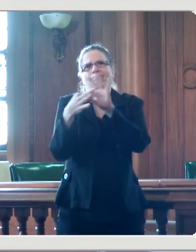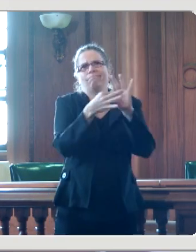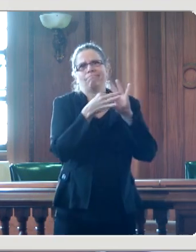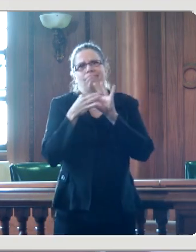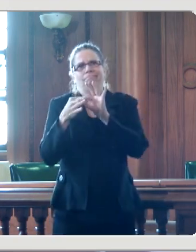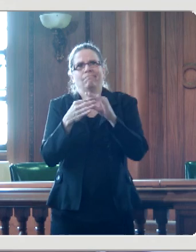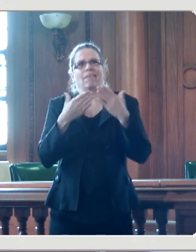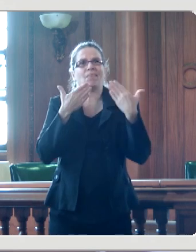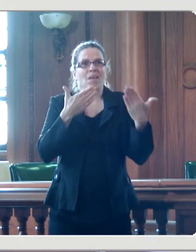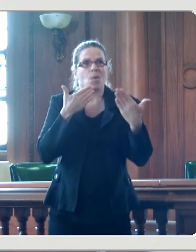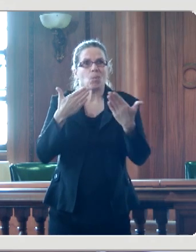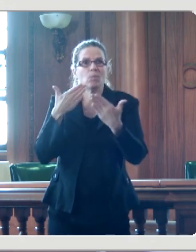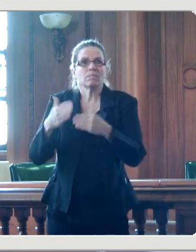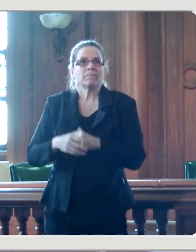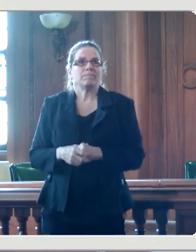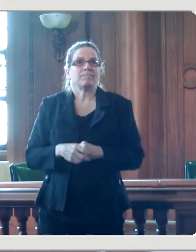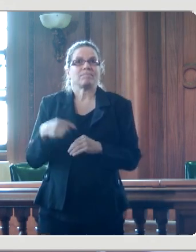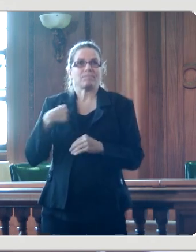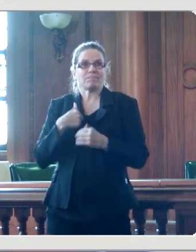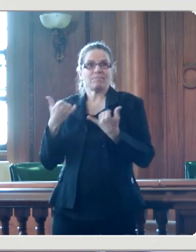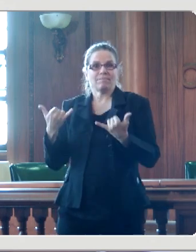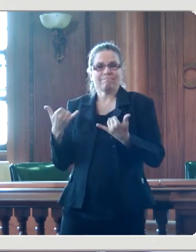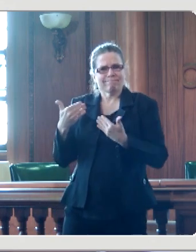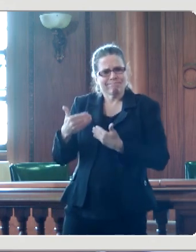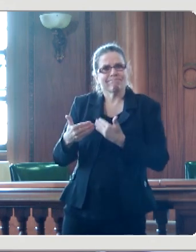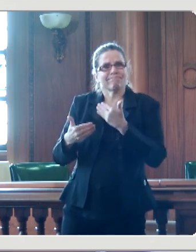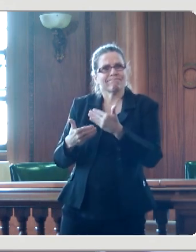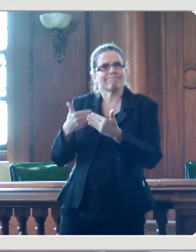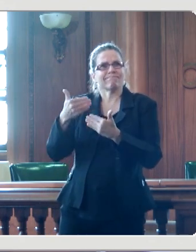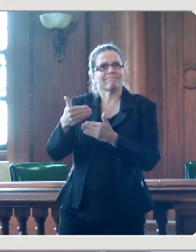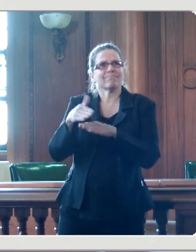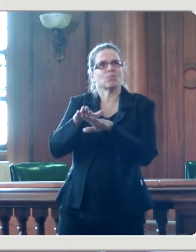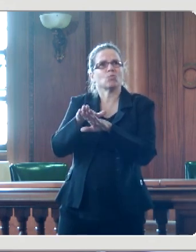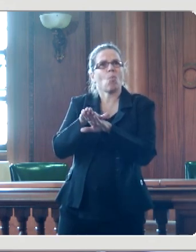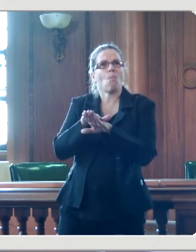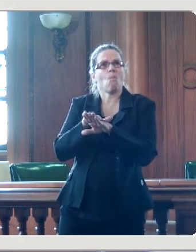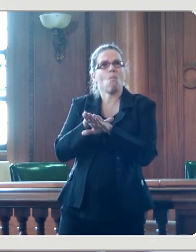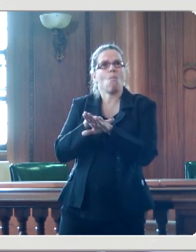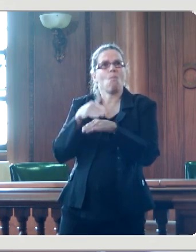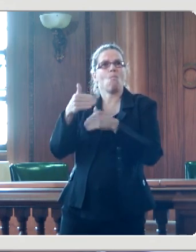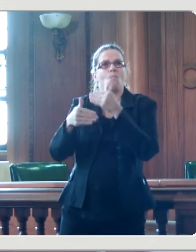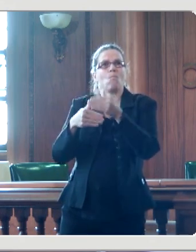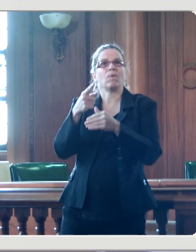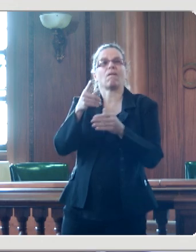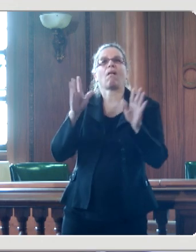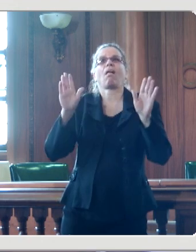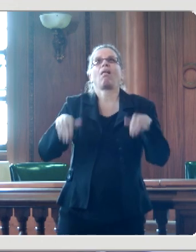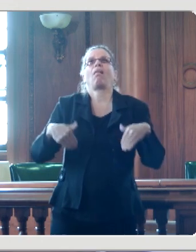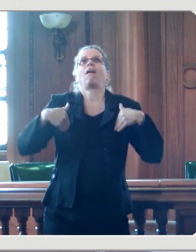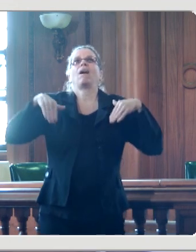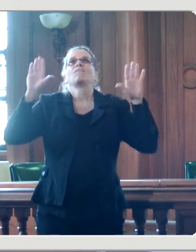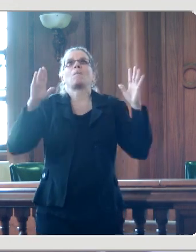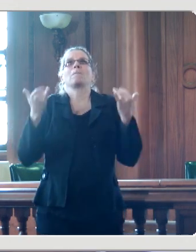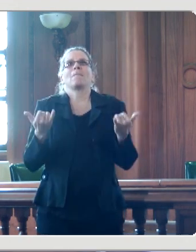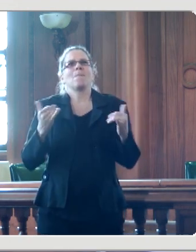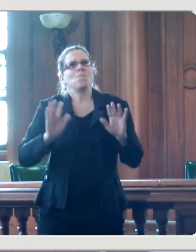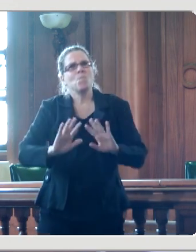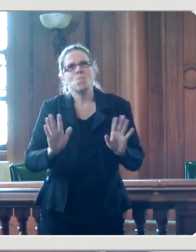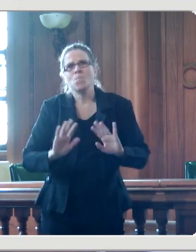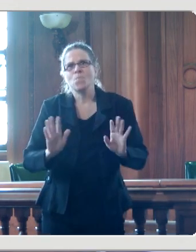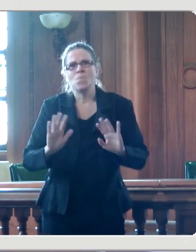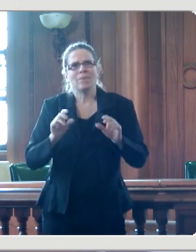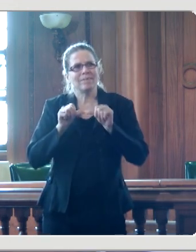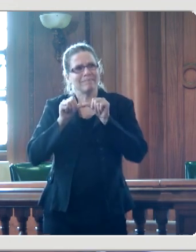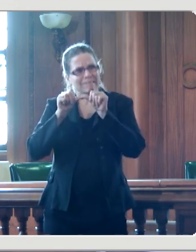forward, but we cannot let our guard down. And we'll get you more information about